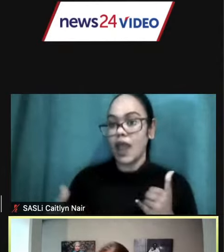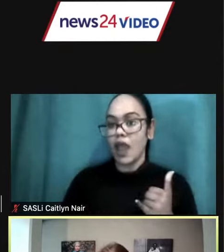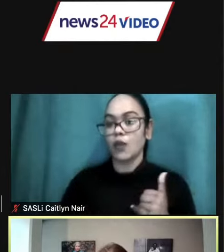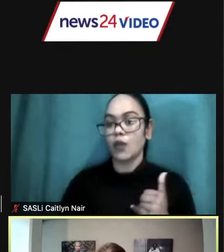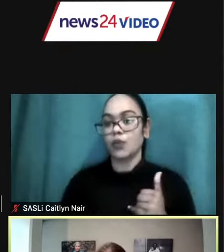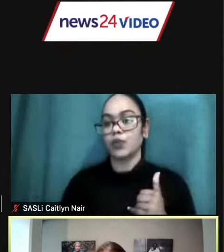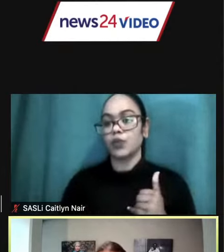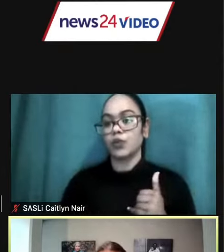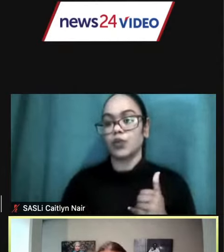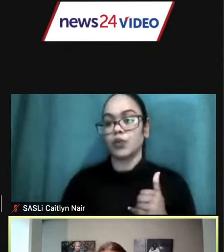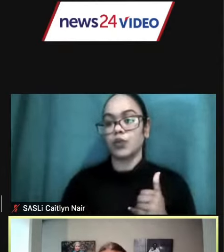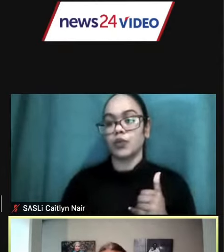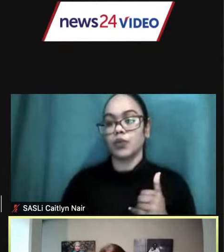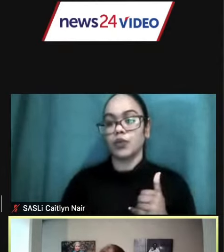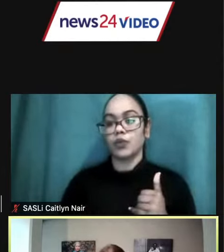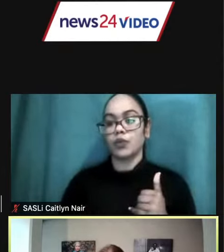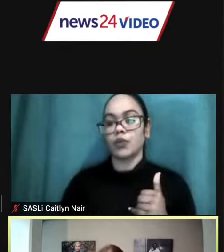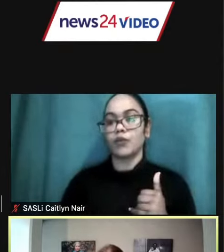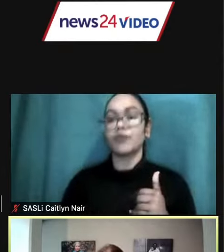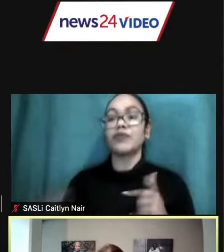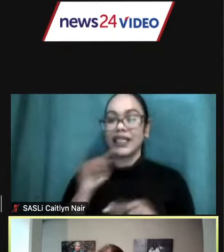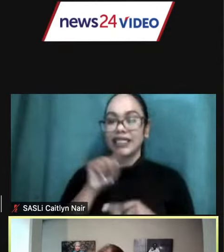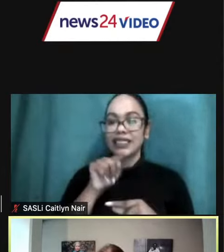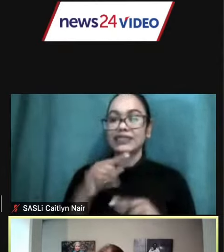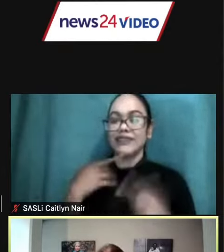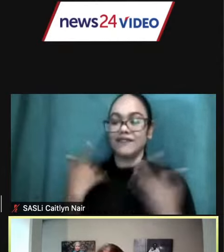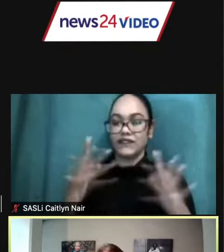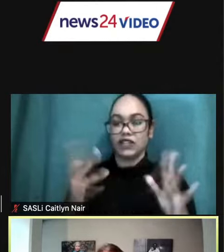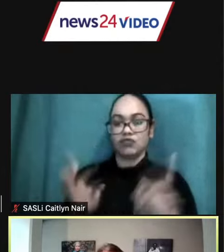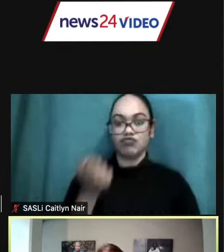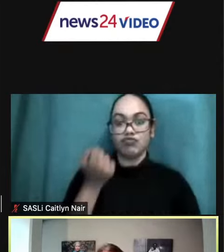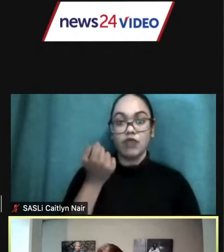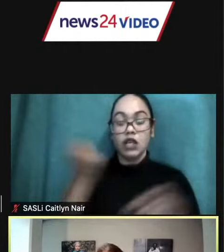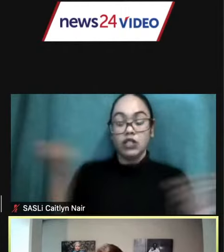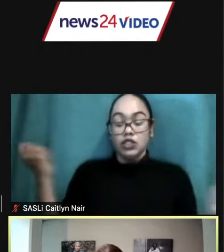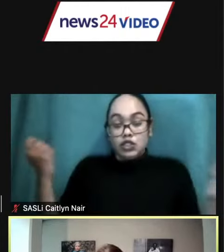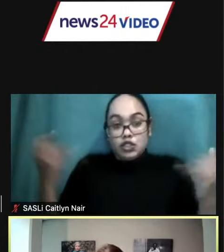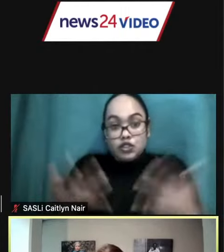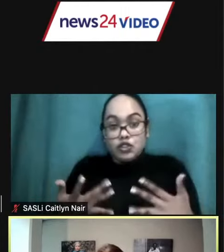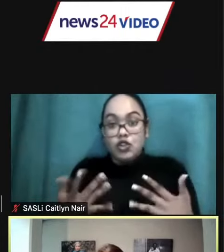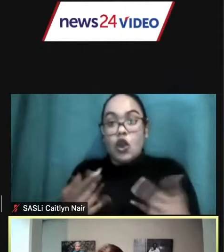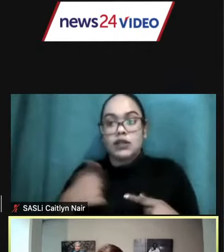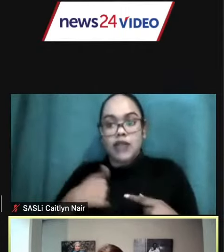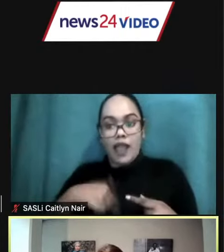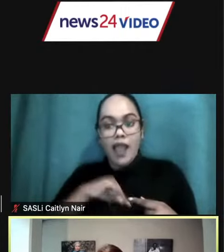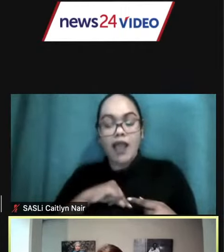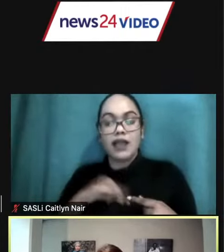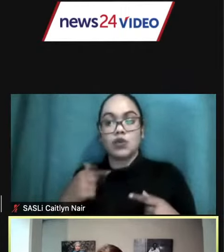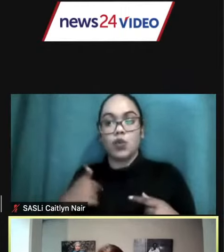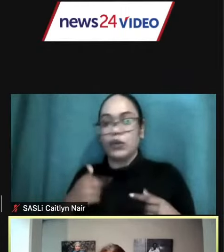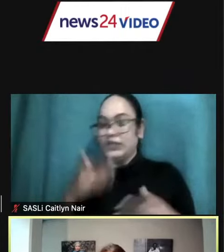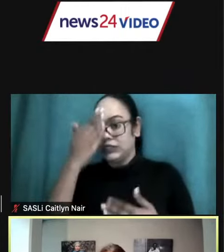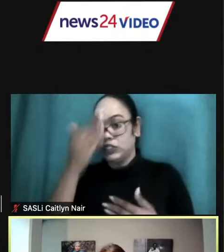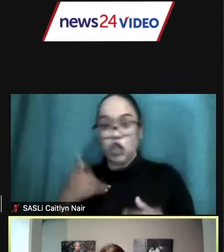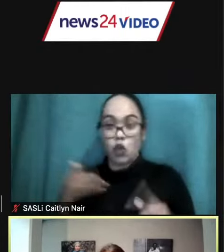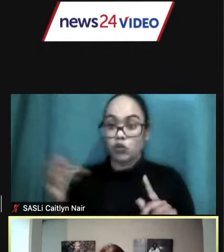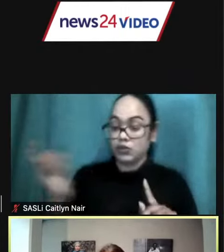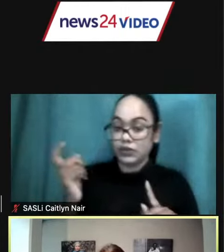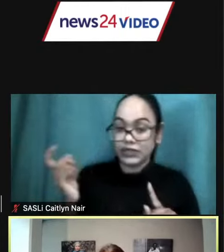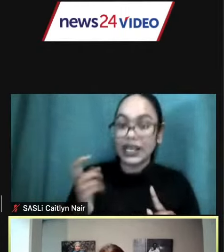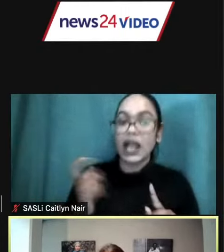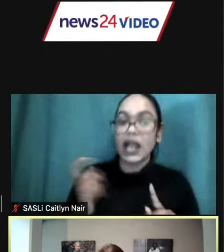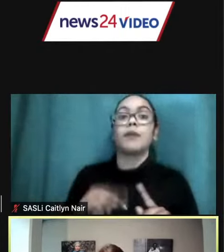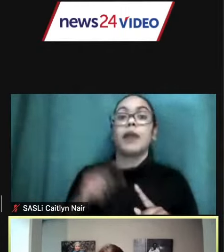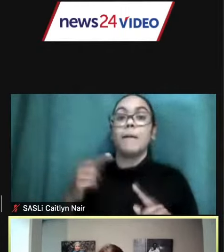variant did surprise us. Yeah, has a big jump on evolution. Yeah, many more